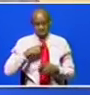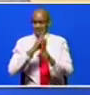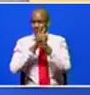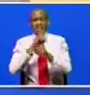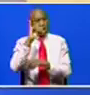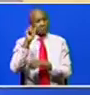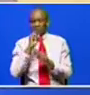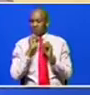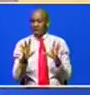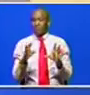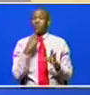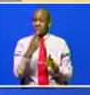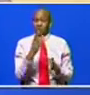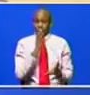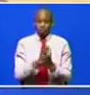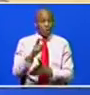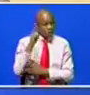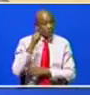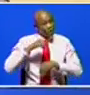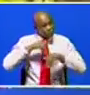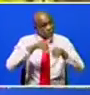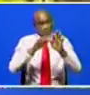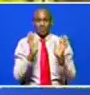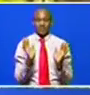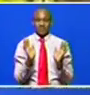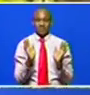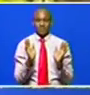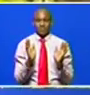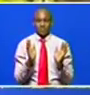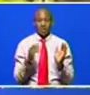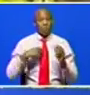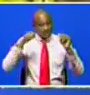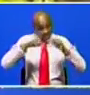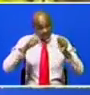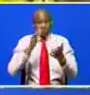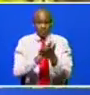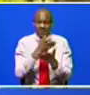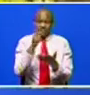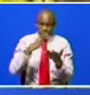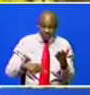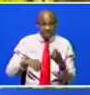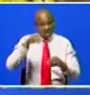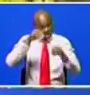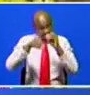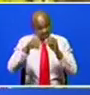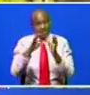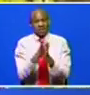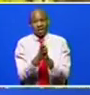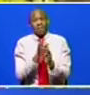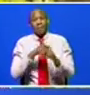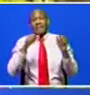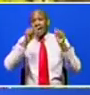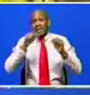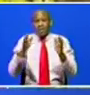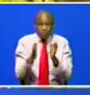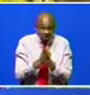IBC, no. We are just saying that the law should be followed to the letter. He agreed with part of it that says the election is null and void, but does not agree